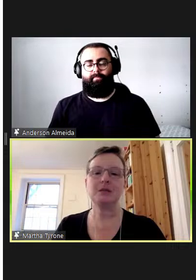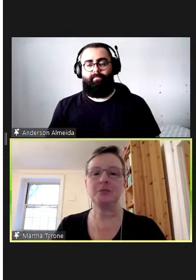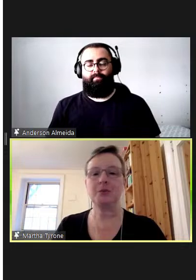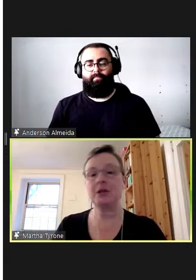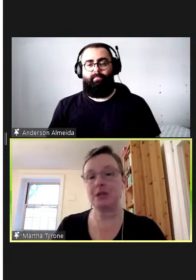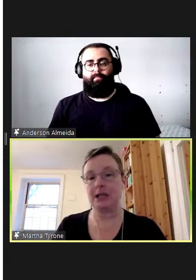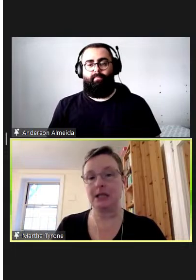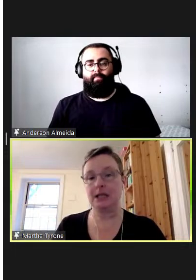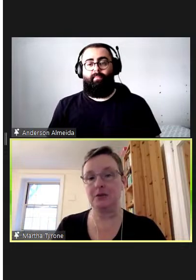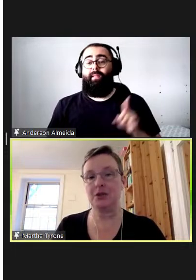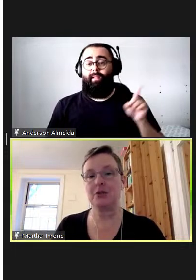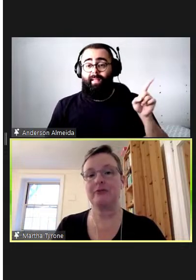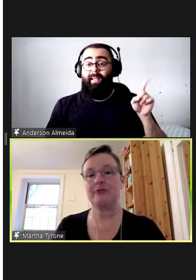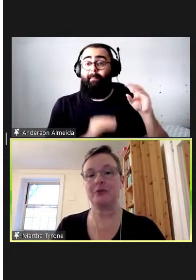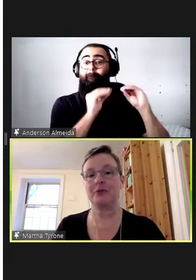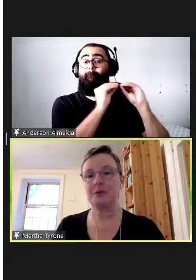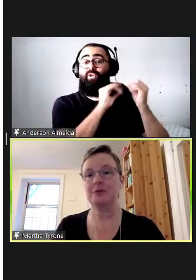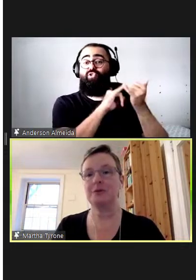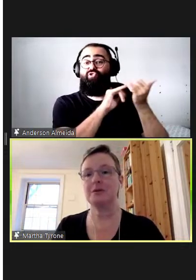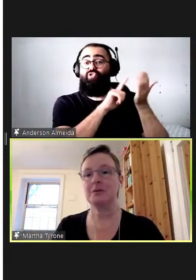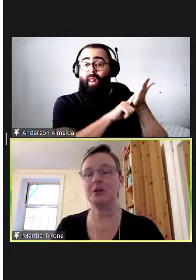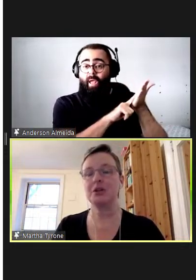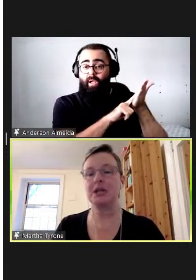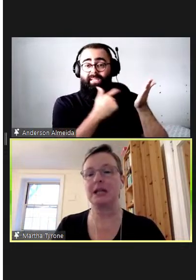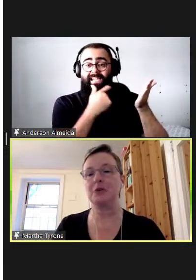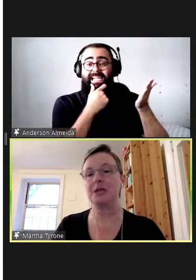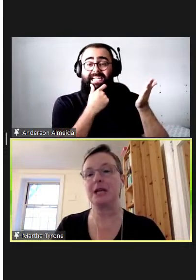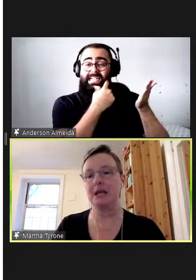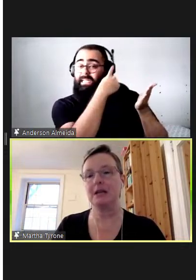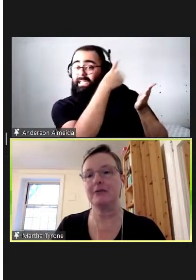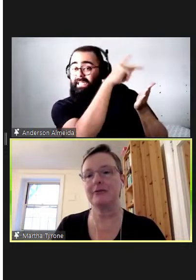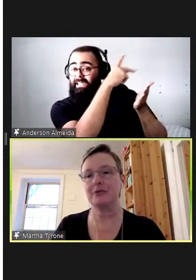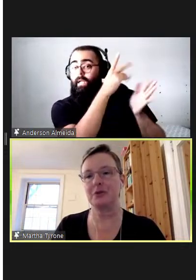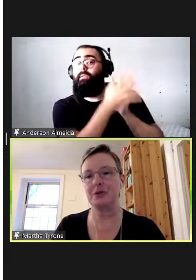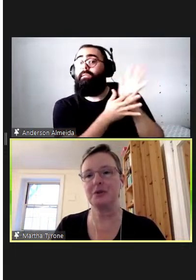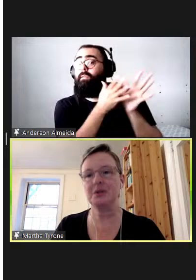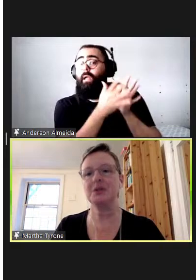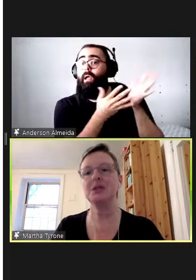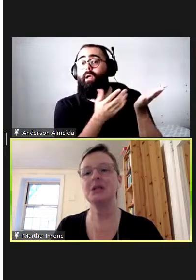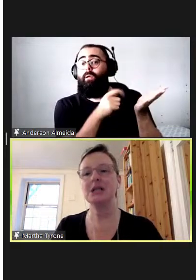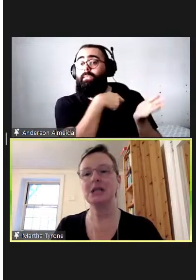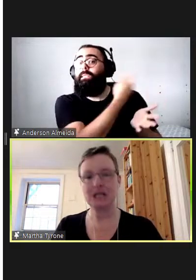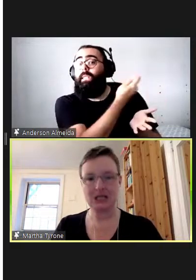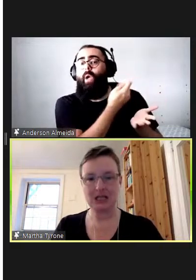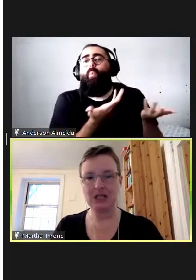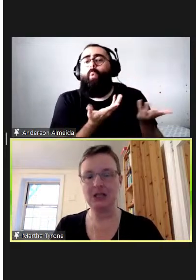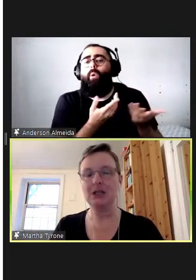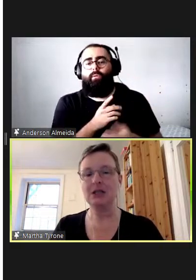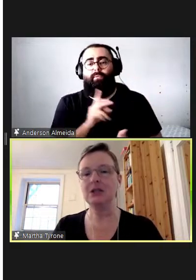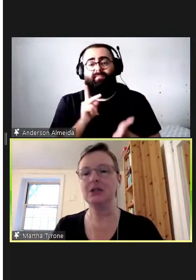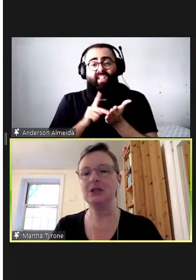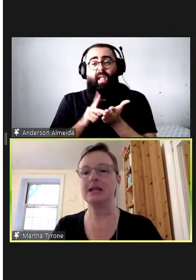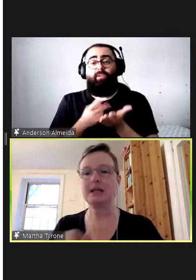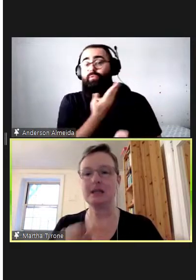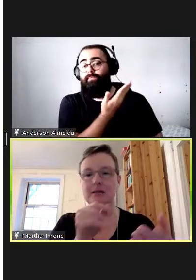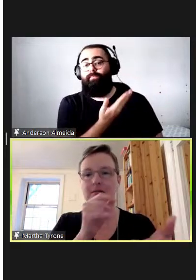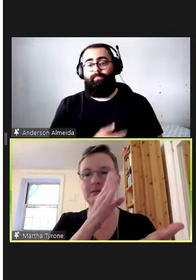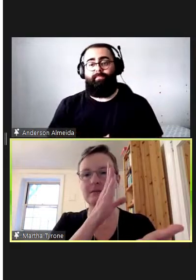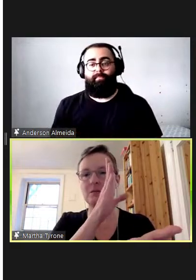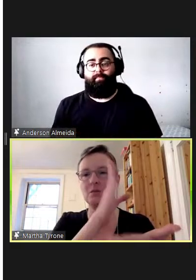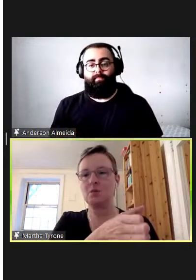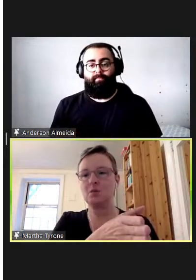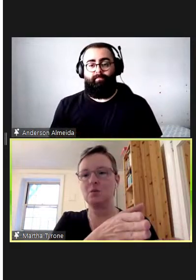Versus the British Sign Language for true, British Sign Language sign for true looks like